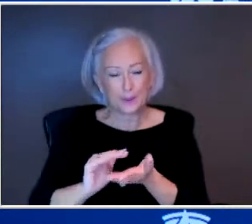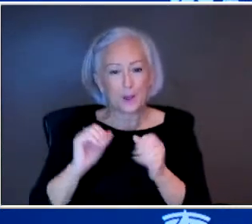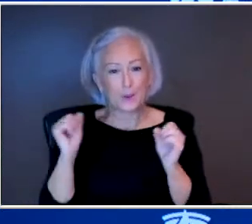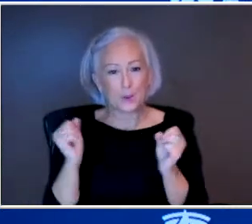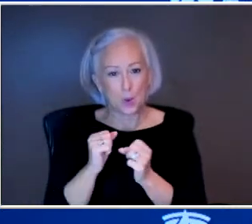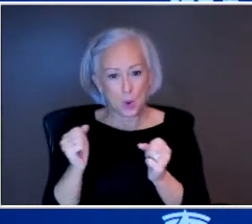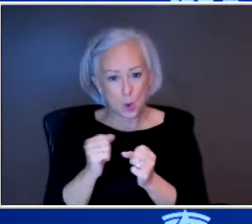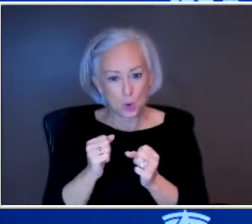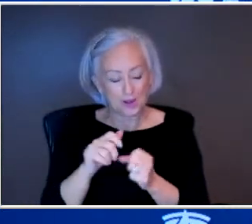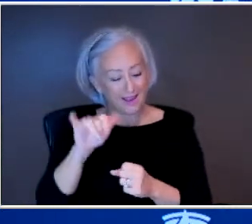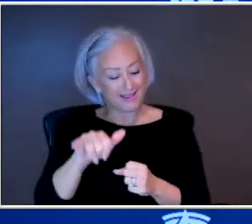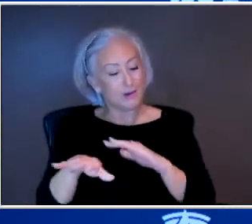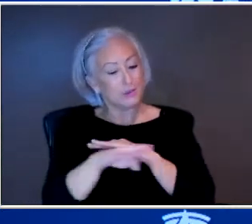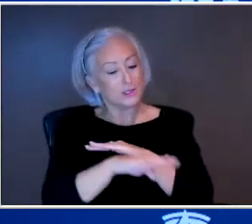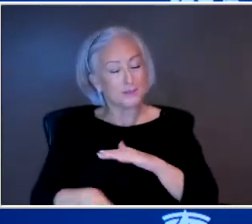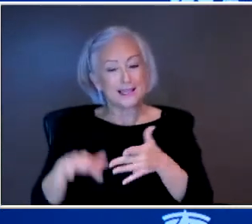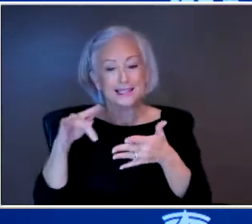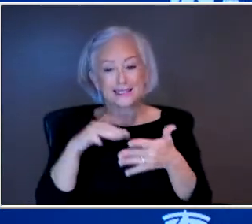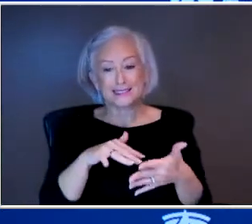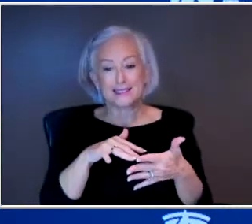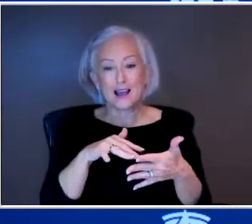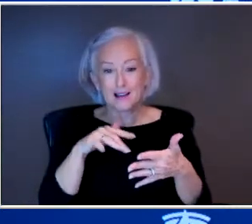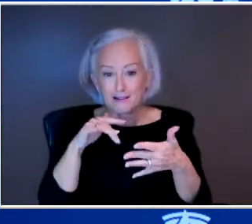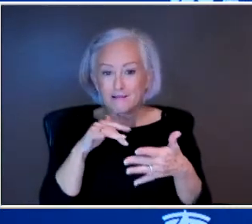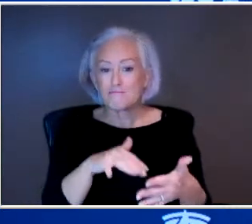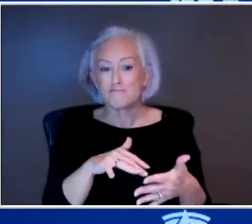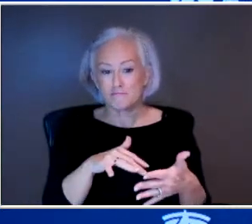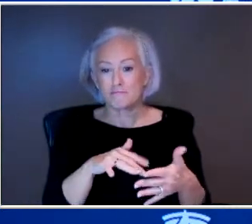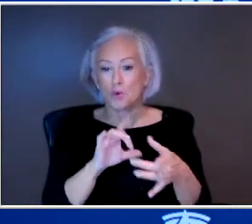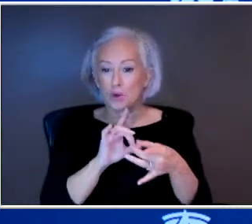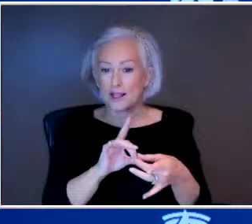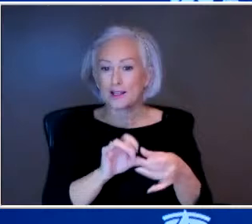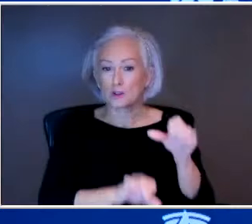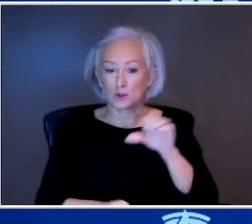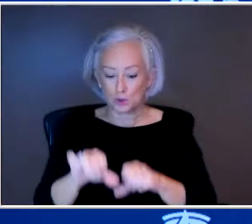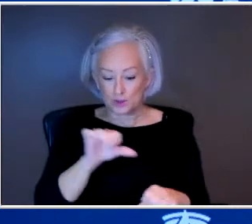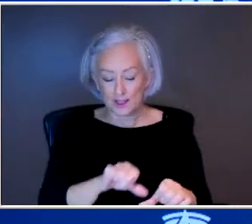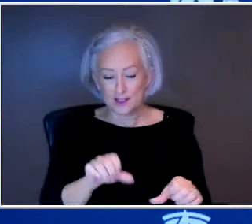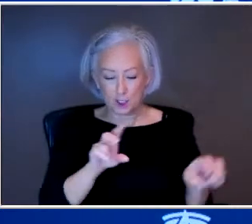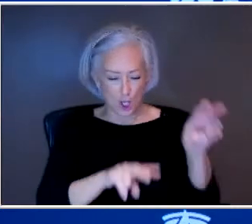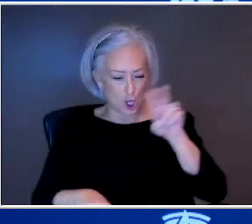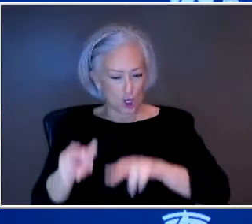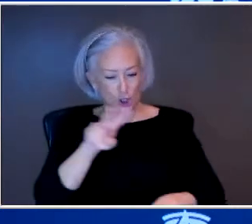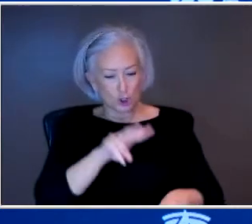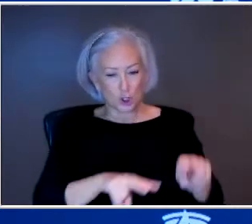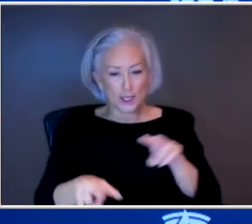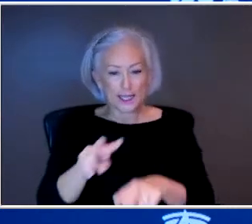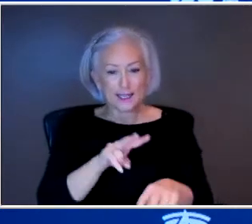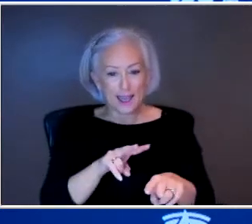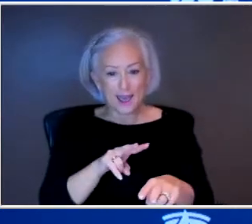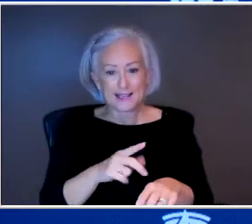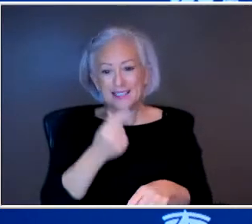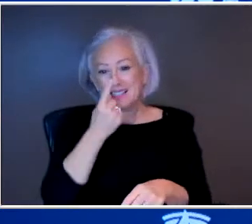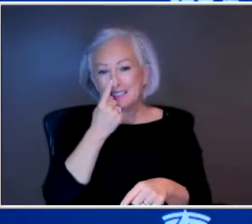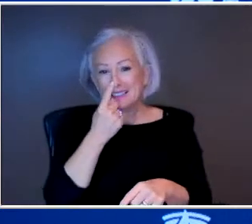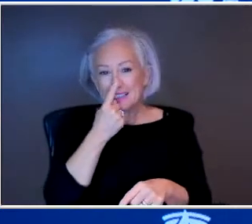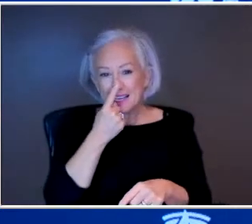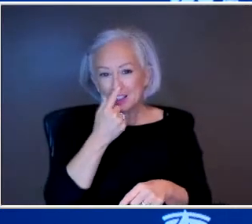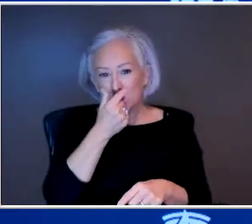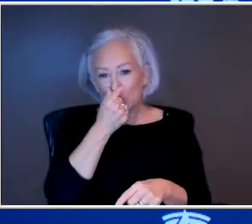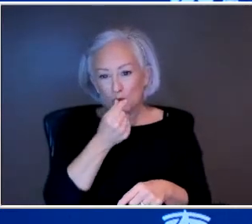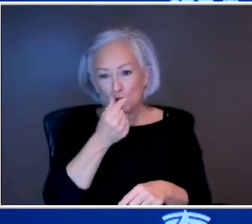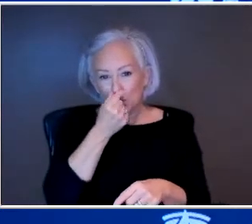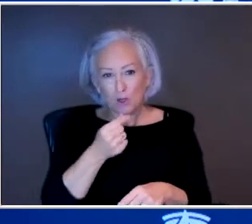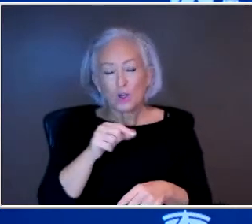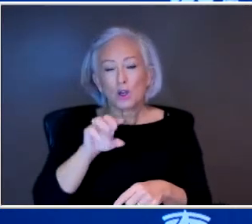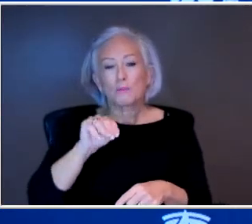study, really, which looked at, in a laboratory, looked at nasal mucosa tissue or cells,